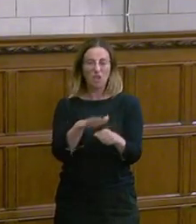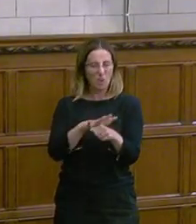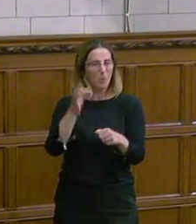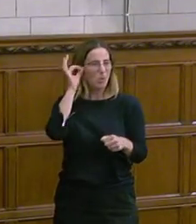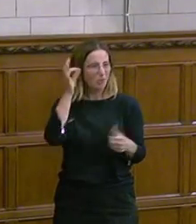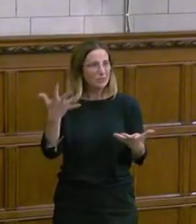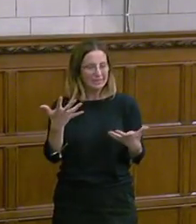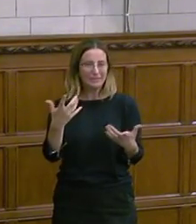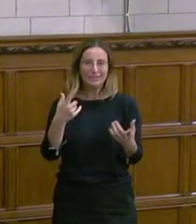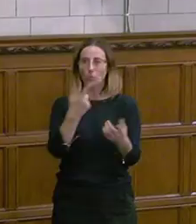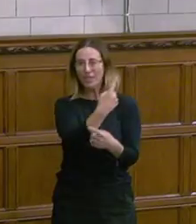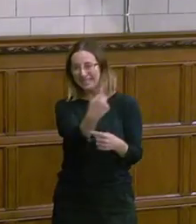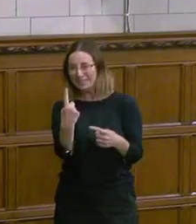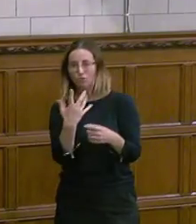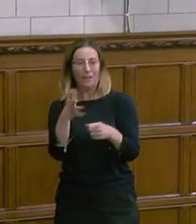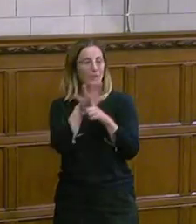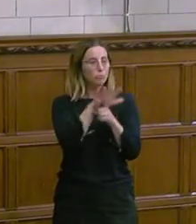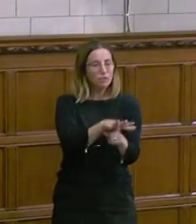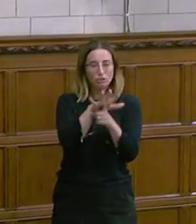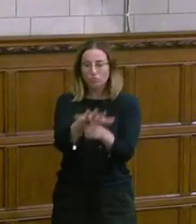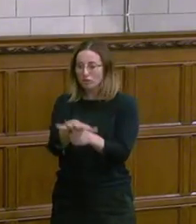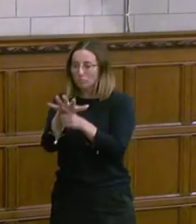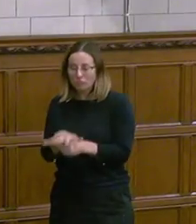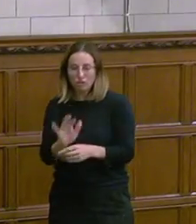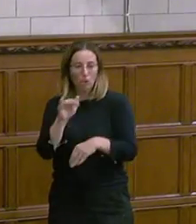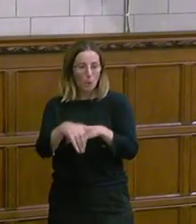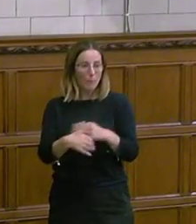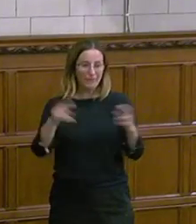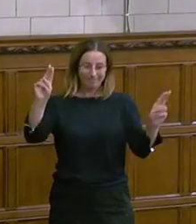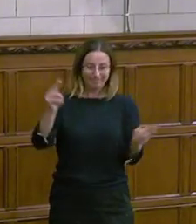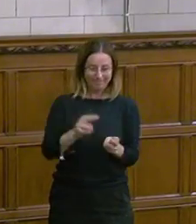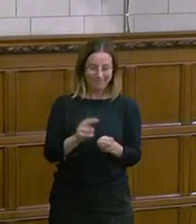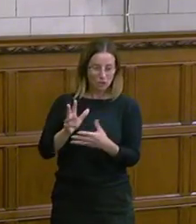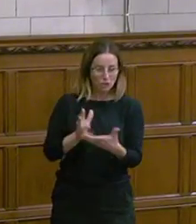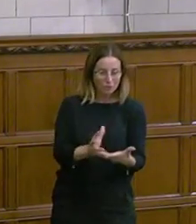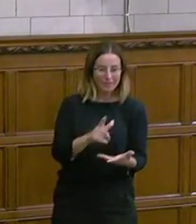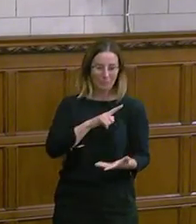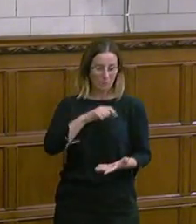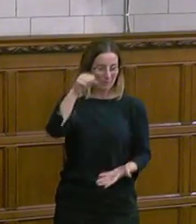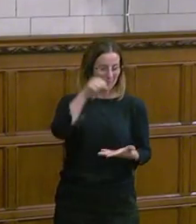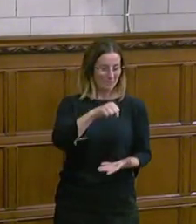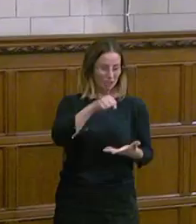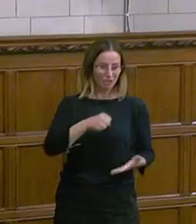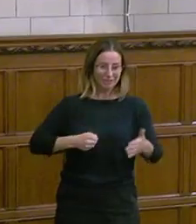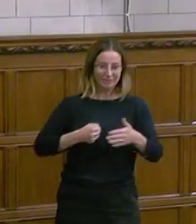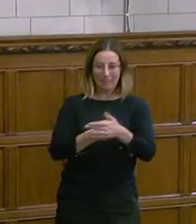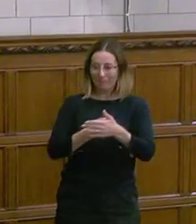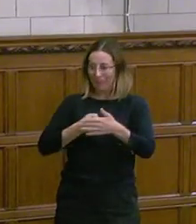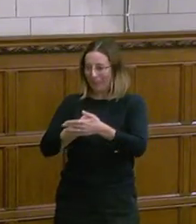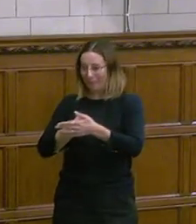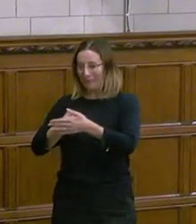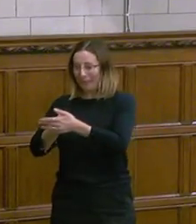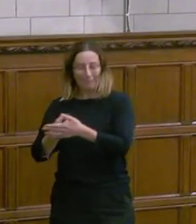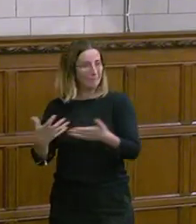are being put under pressure to reduce services as a result of short-term budgeting constraints at the cost of